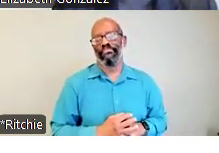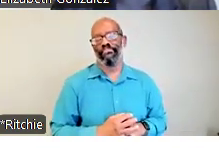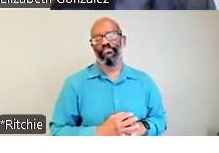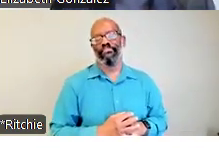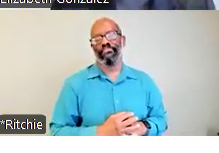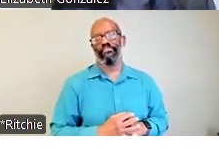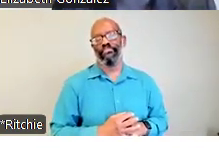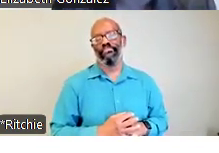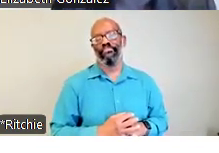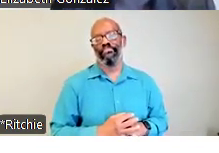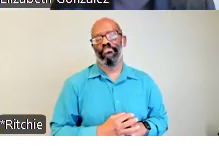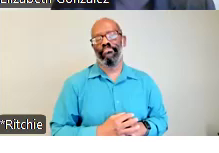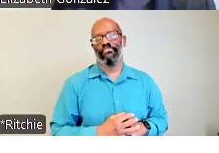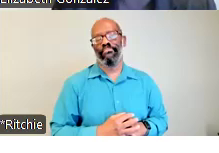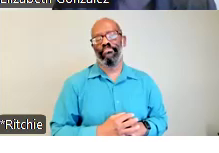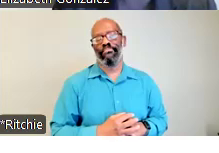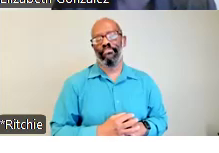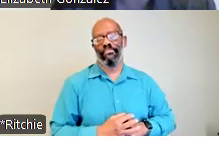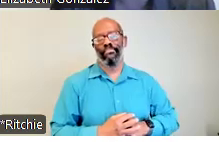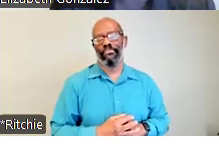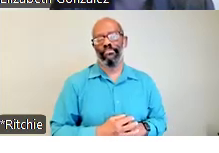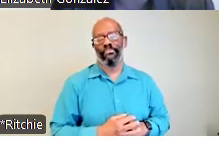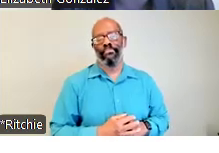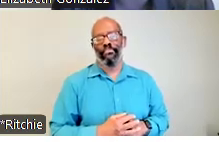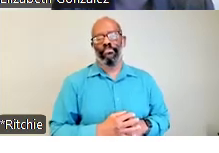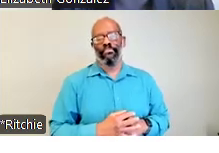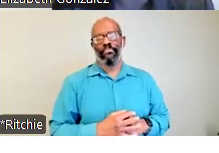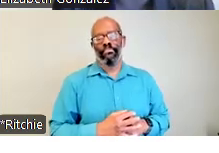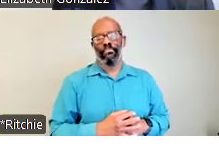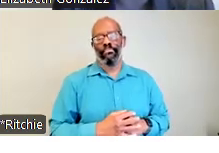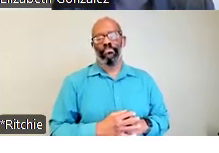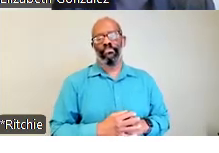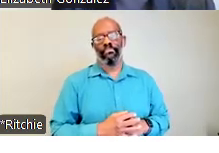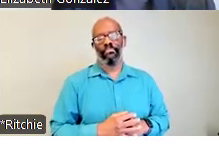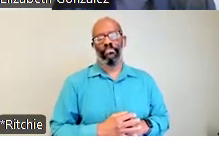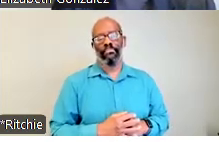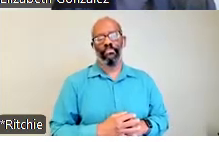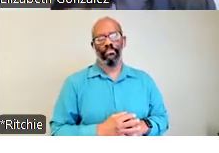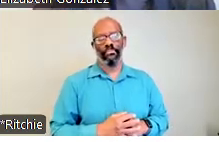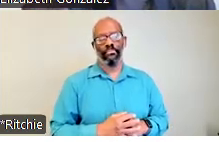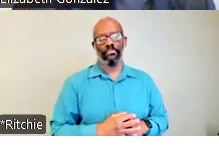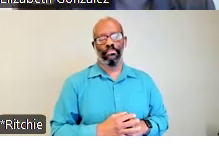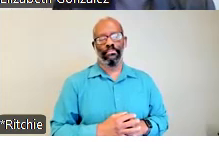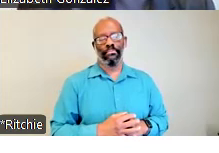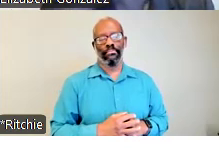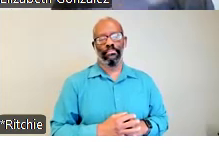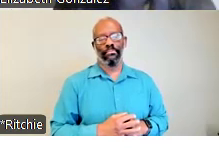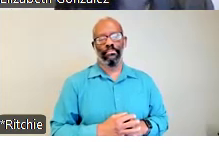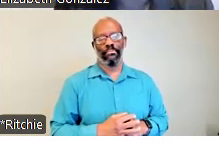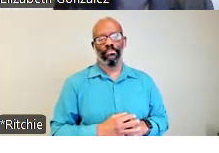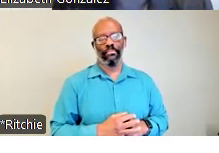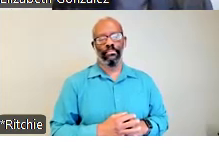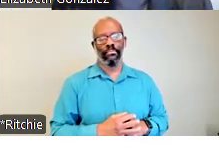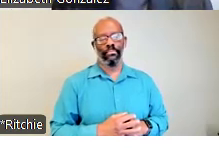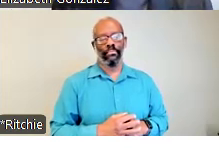It is very difficult to help someone who transferred a